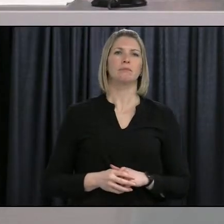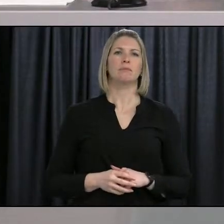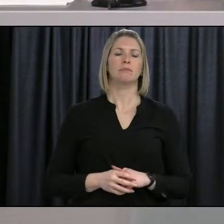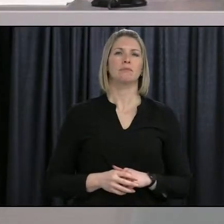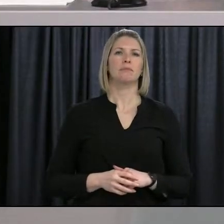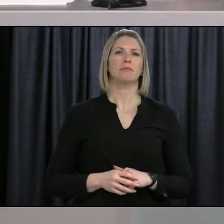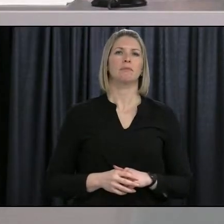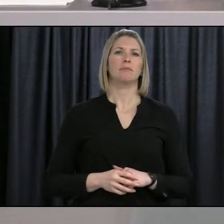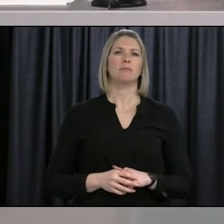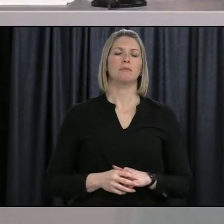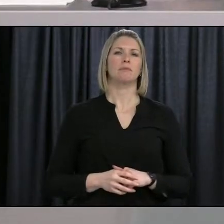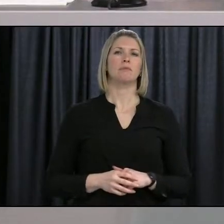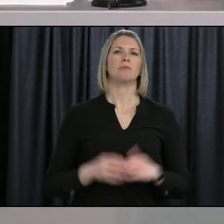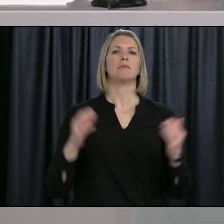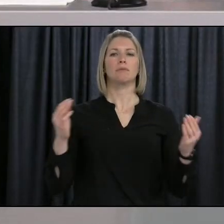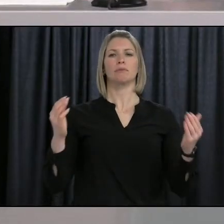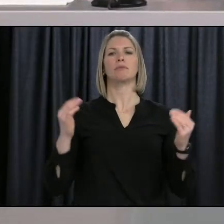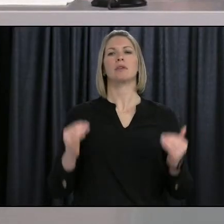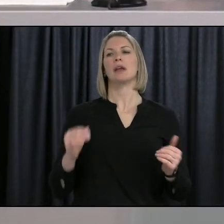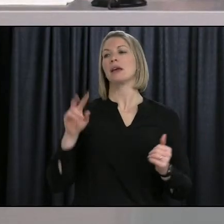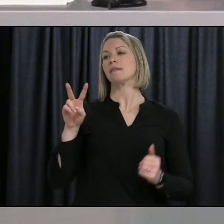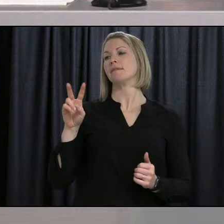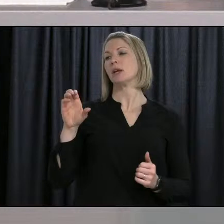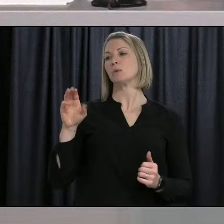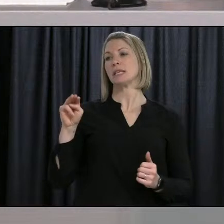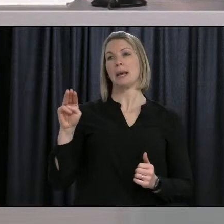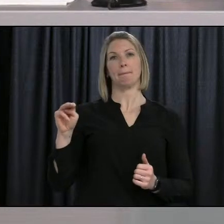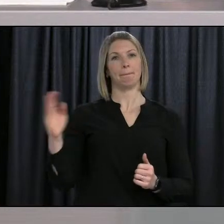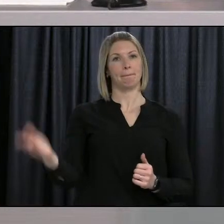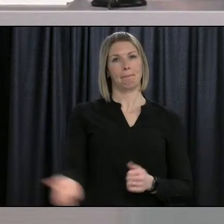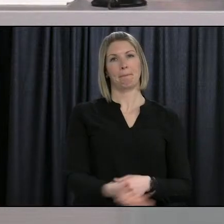questions are from Brian Callahan with VOCM. Please go ahead.